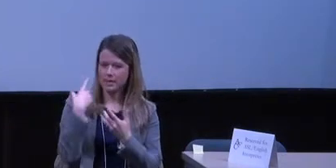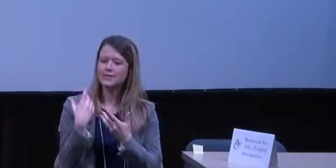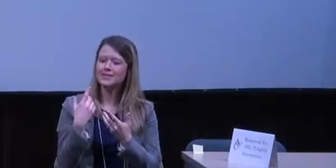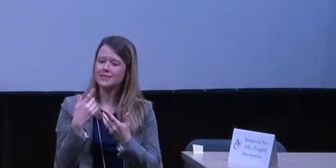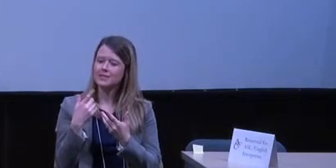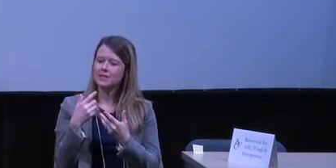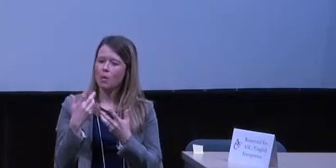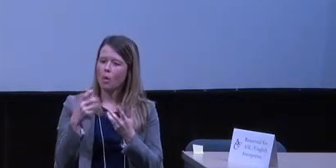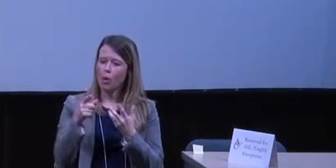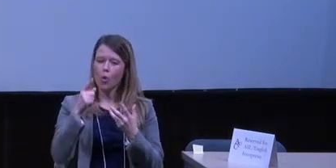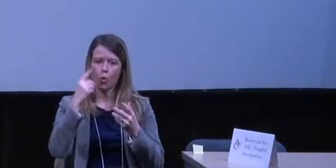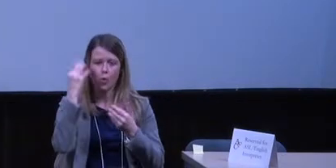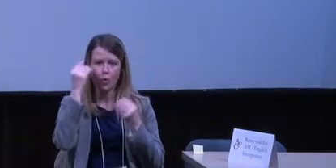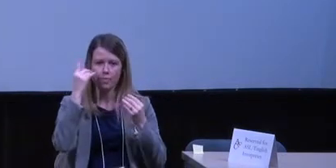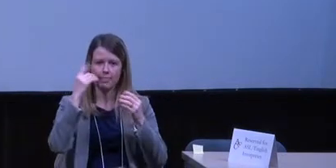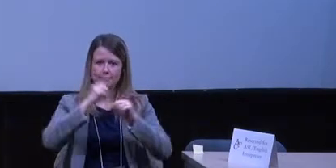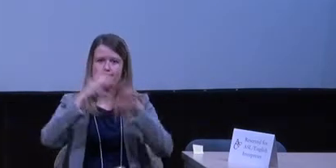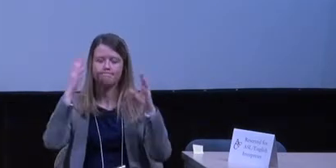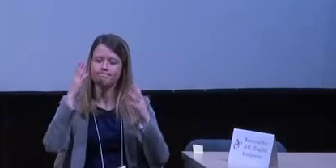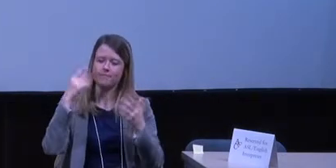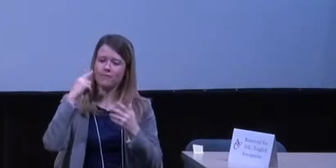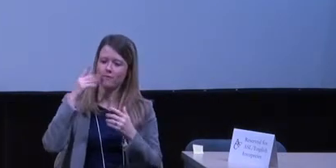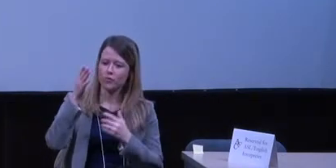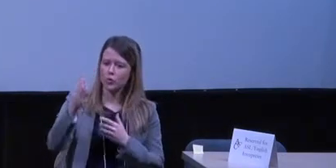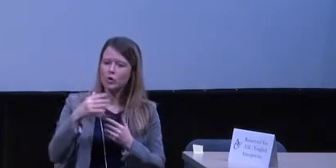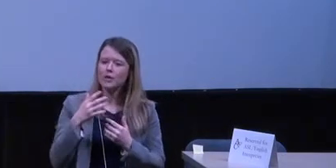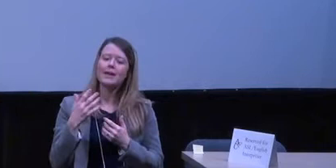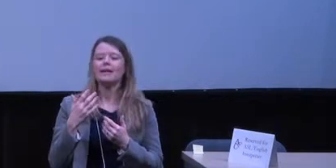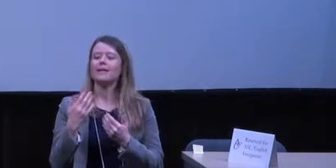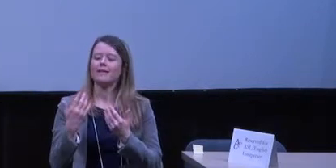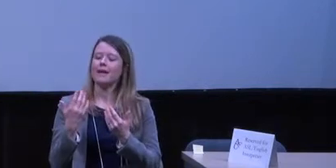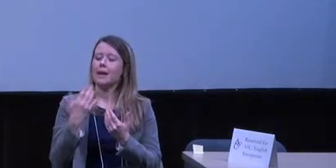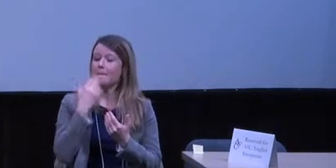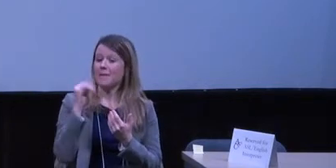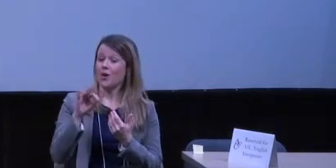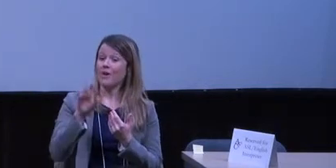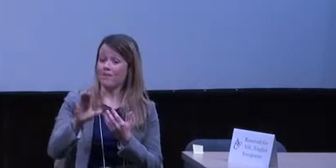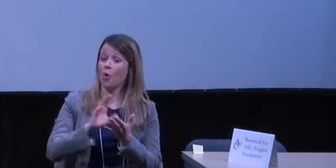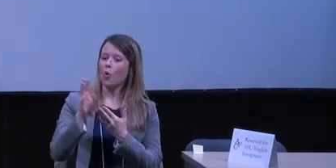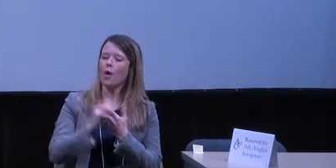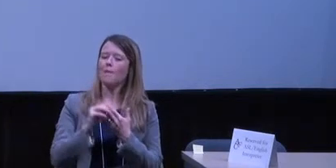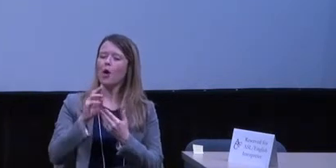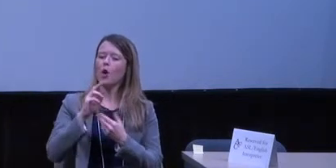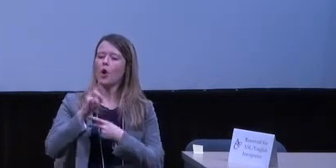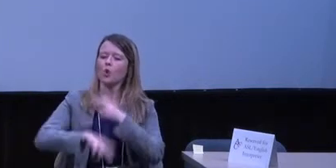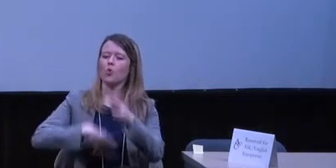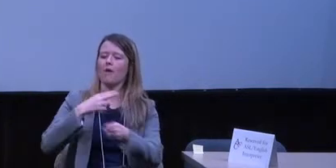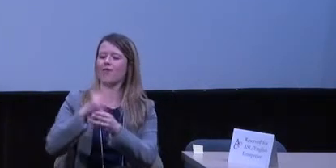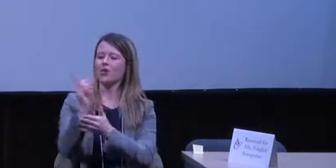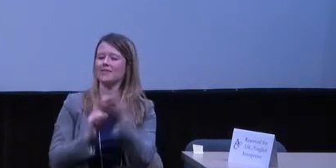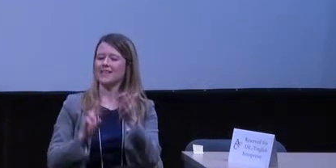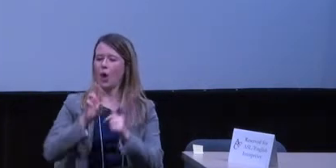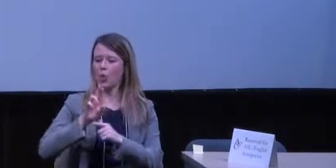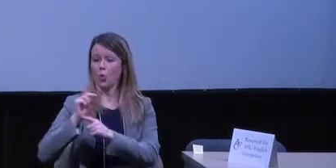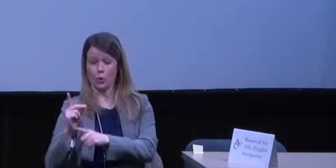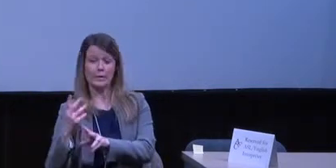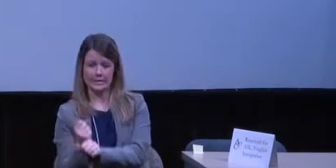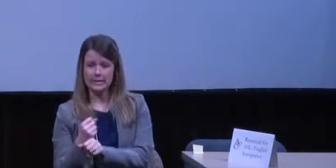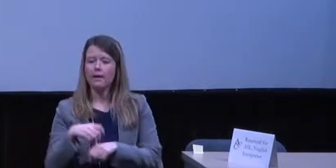approach. It's a lot easier if you build your curriculum that's universally designed instead of trying to kind